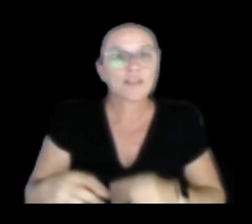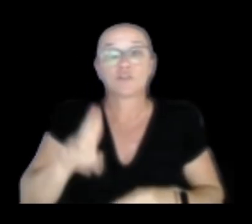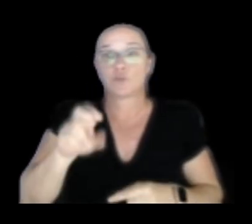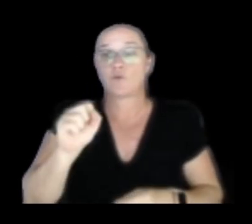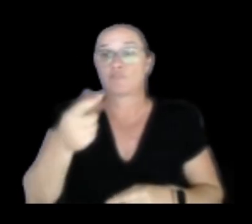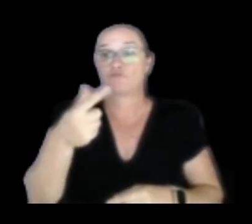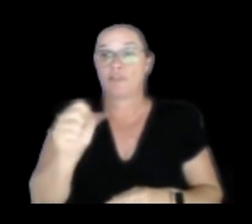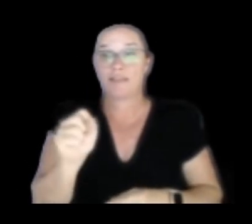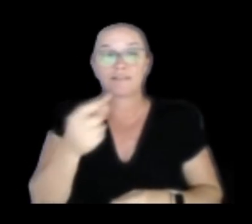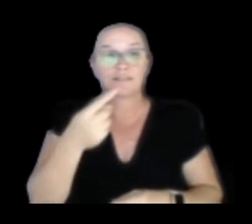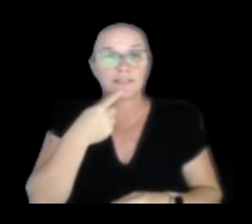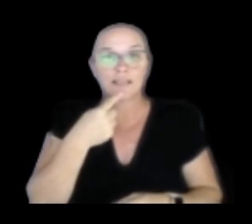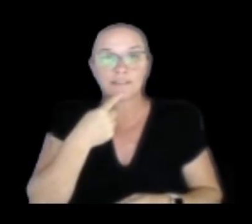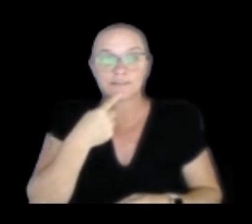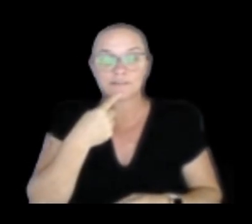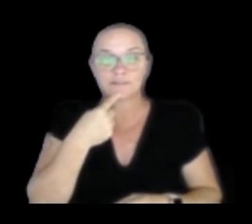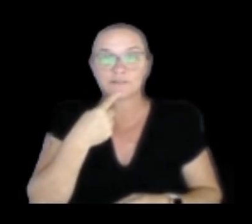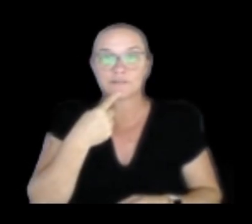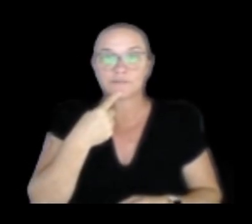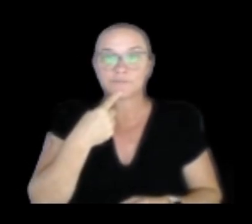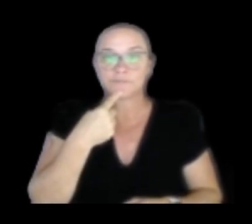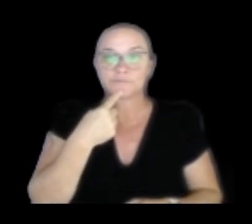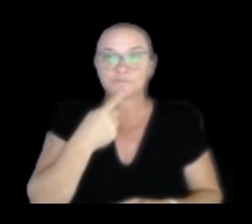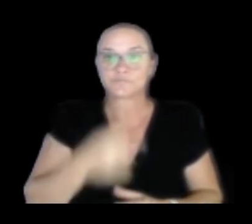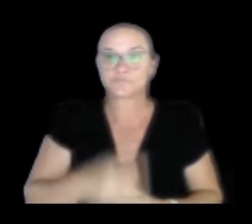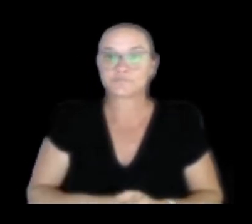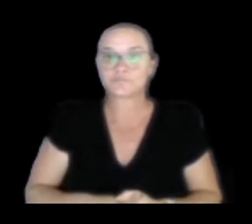noted that